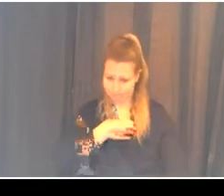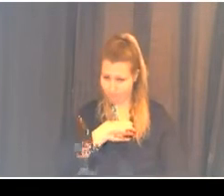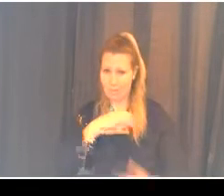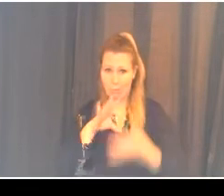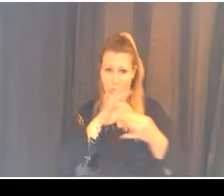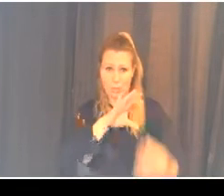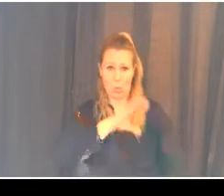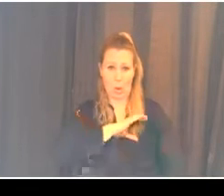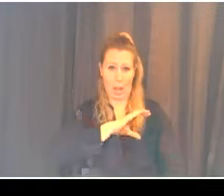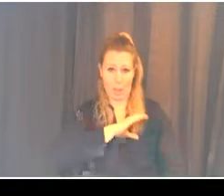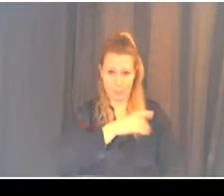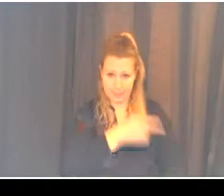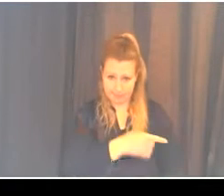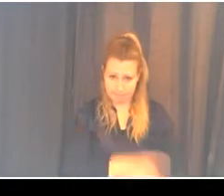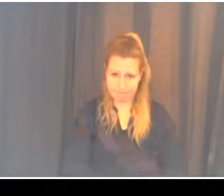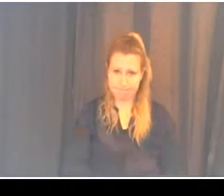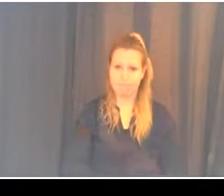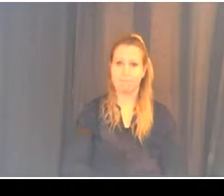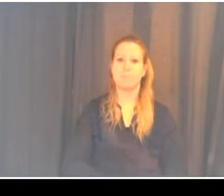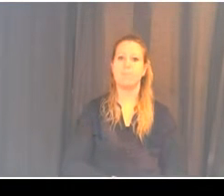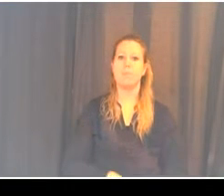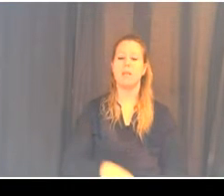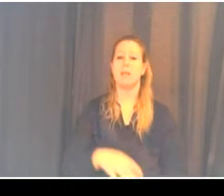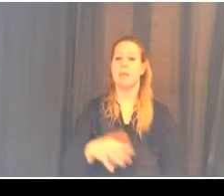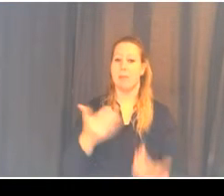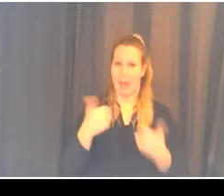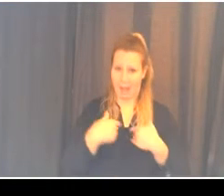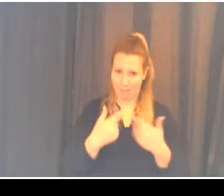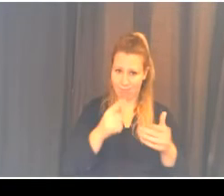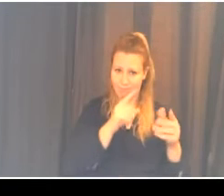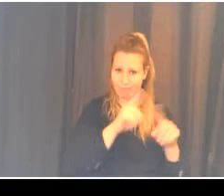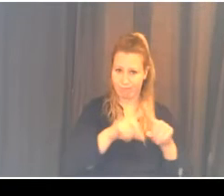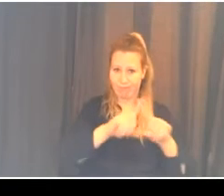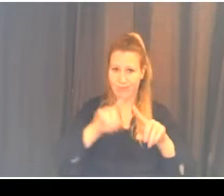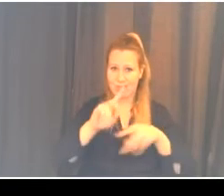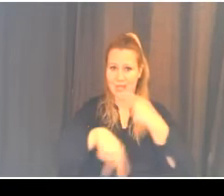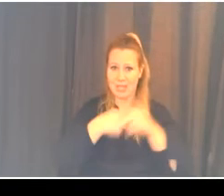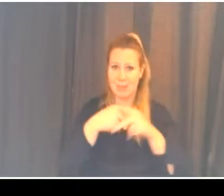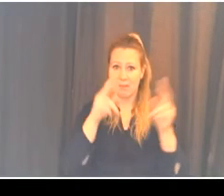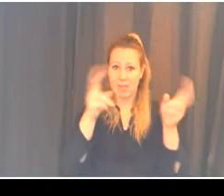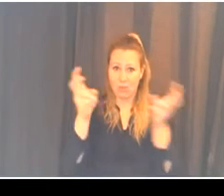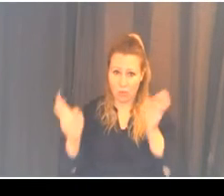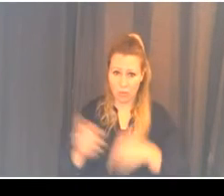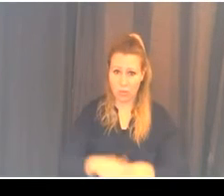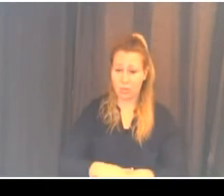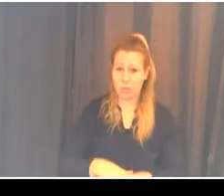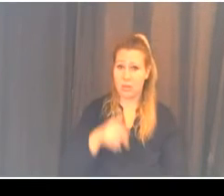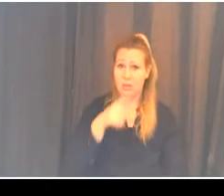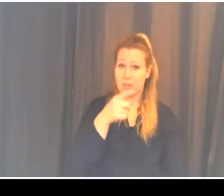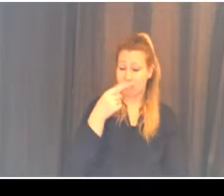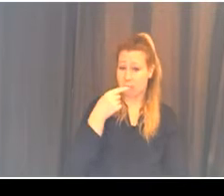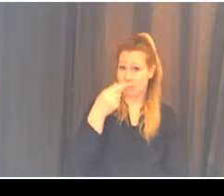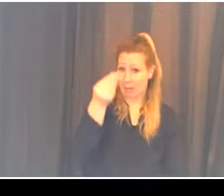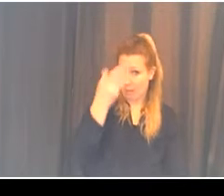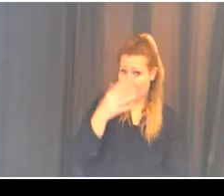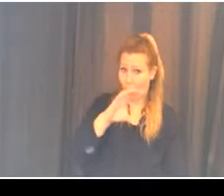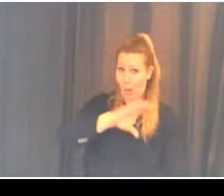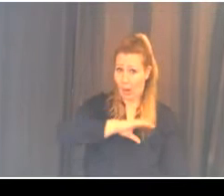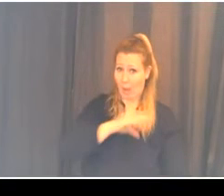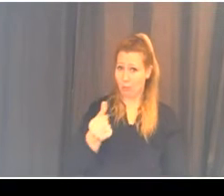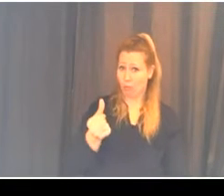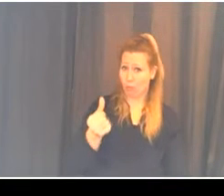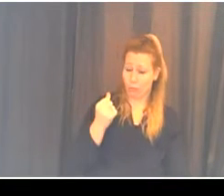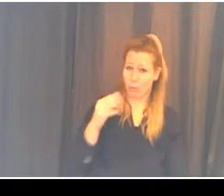two one client after managing to obtain an exclusionary order of protection contacted two police